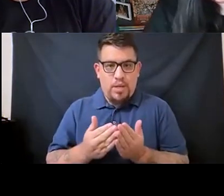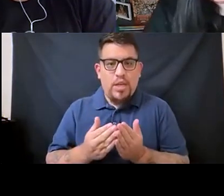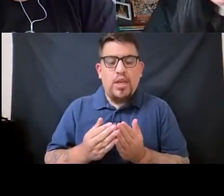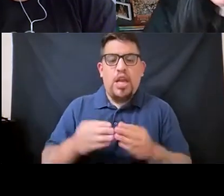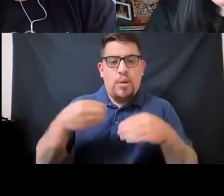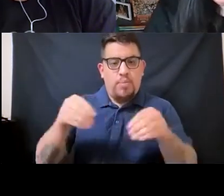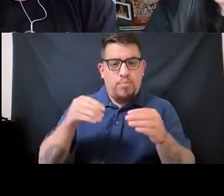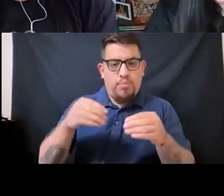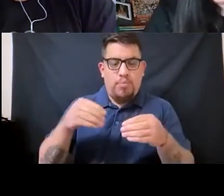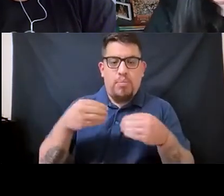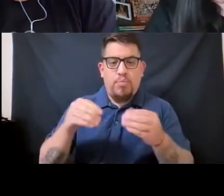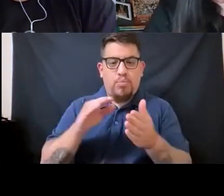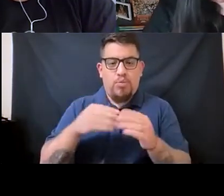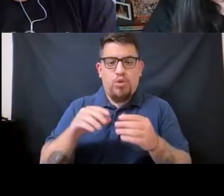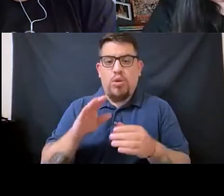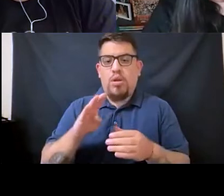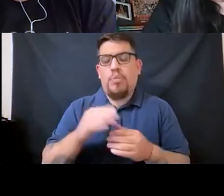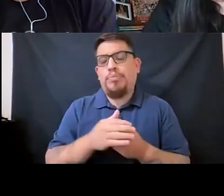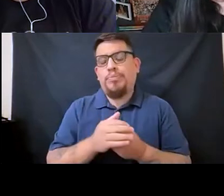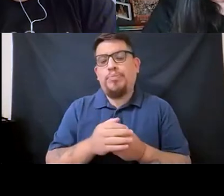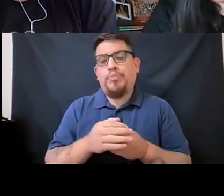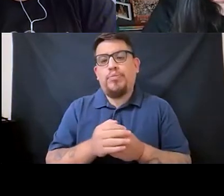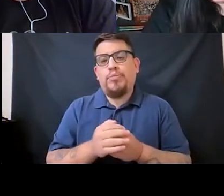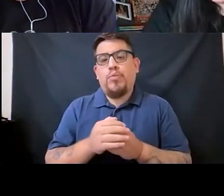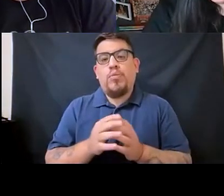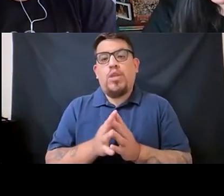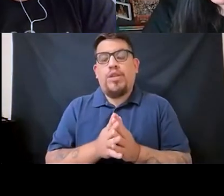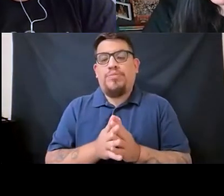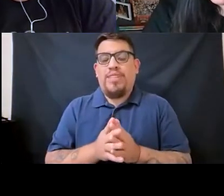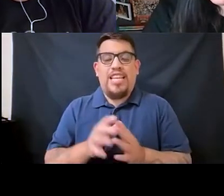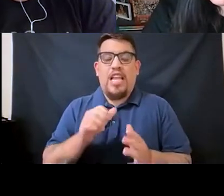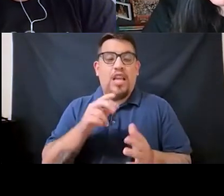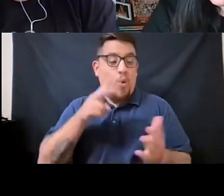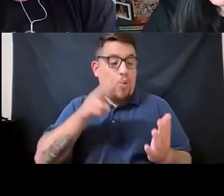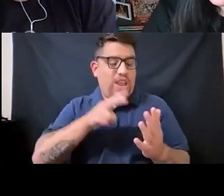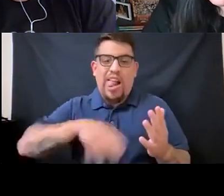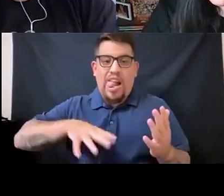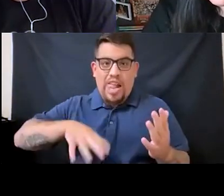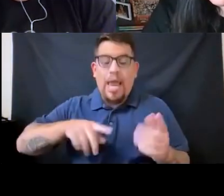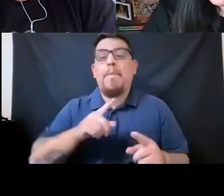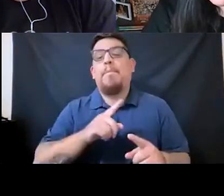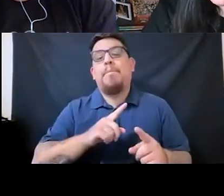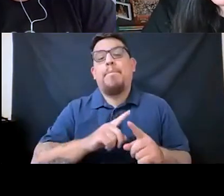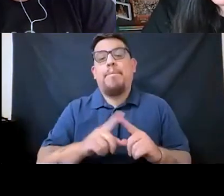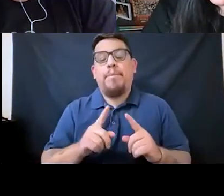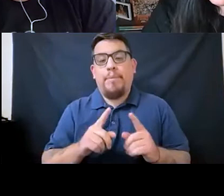bookstore, bilingual bookstore in Phoenix. And so I haven't had a chance to read through a lot of it yet. And